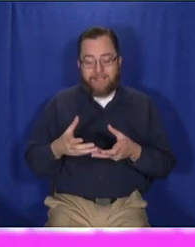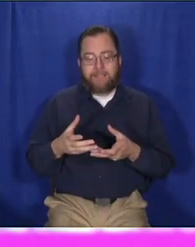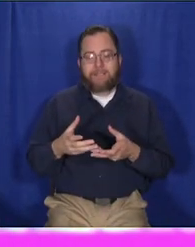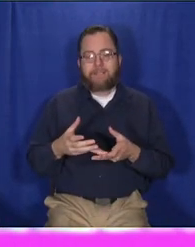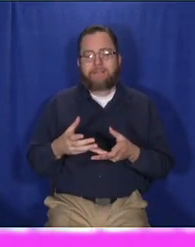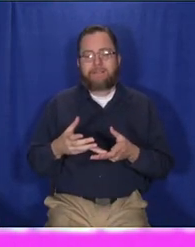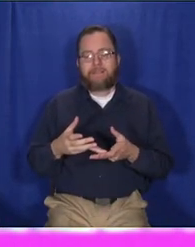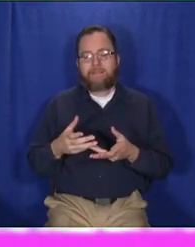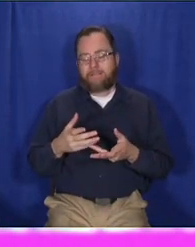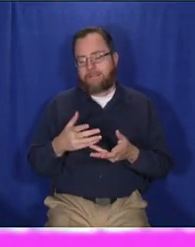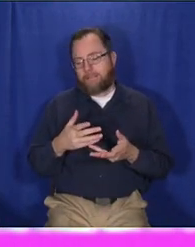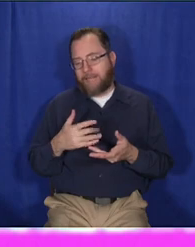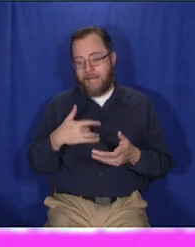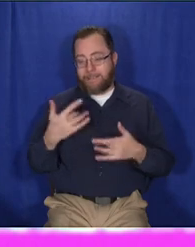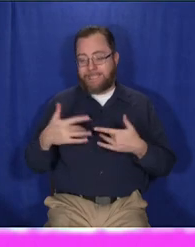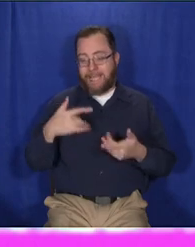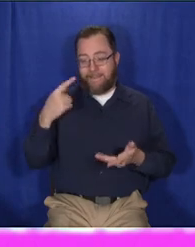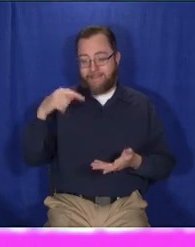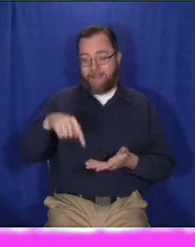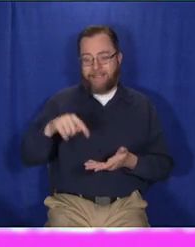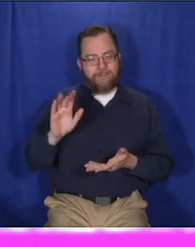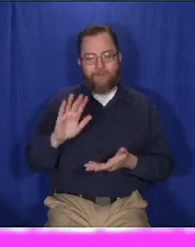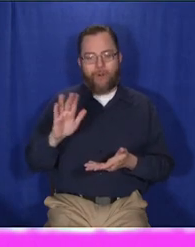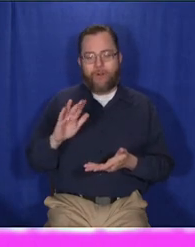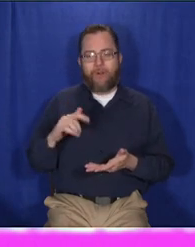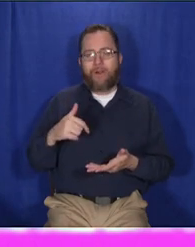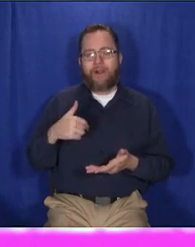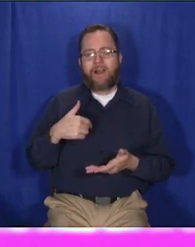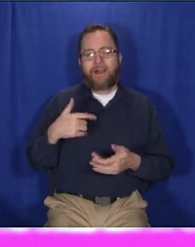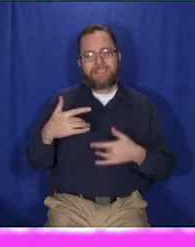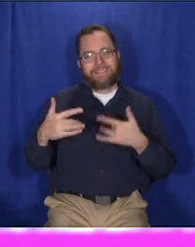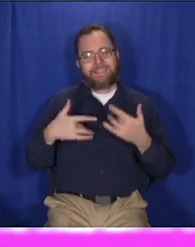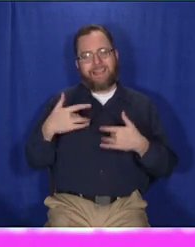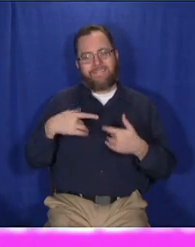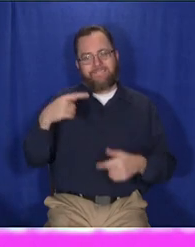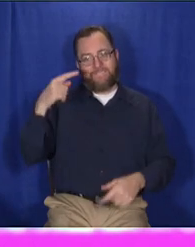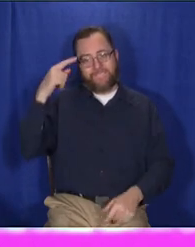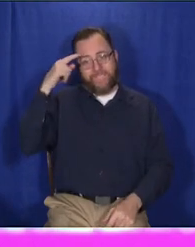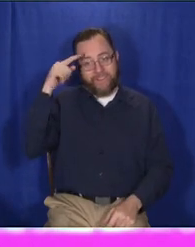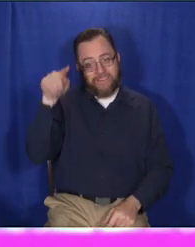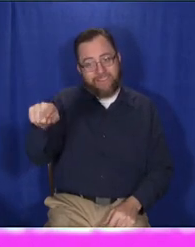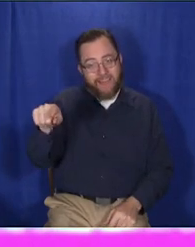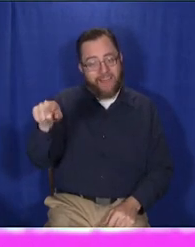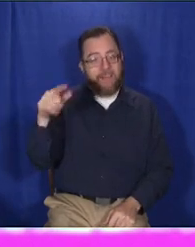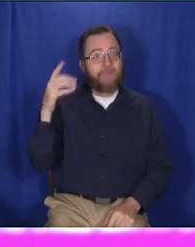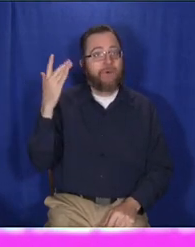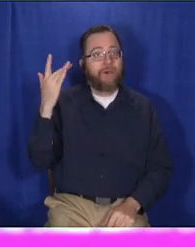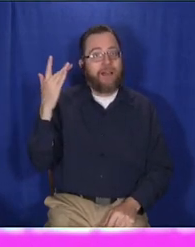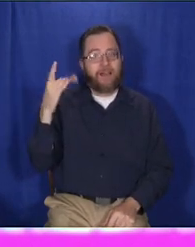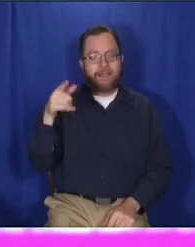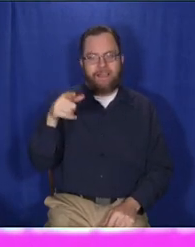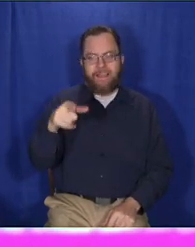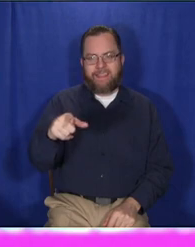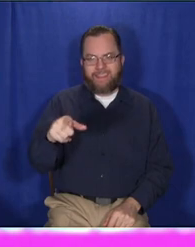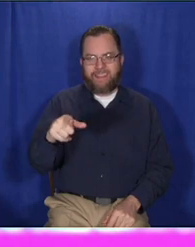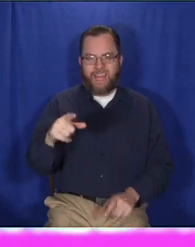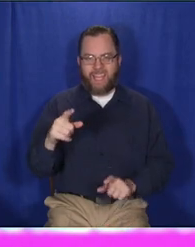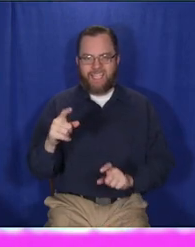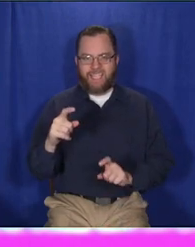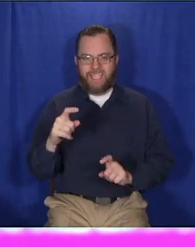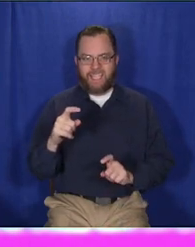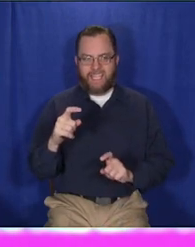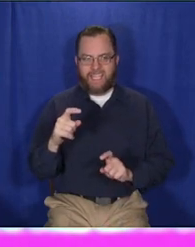for them. Because when we invest in what God is doing, we will enjoy an eternal return